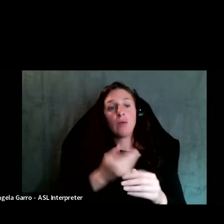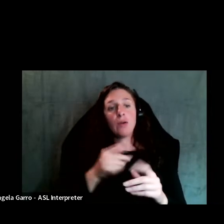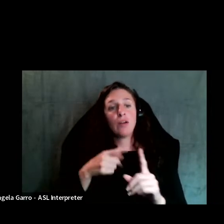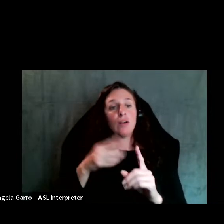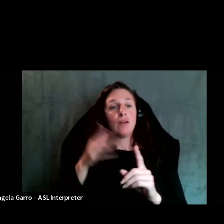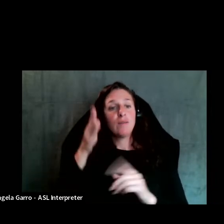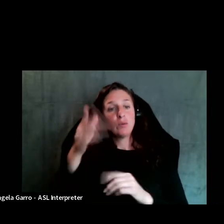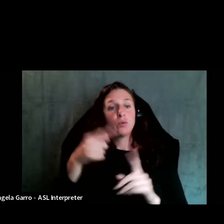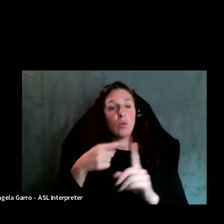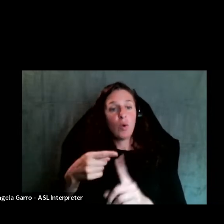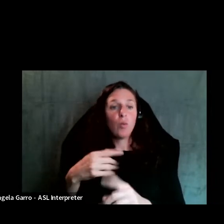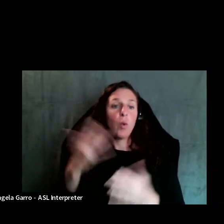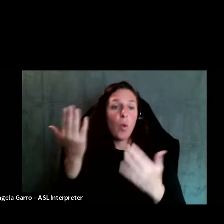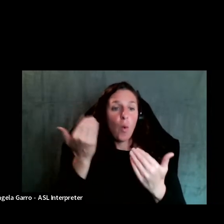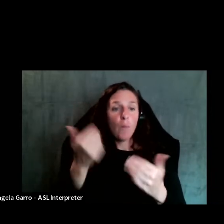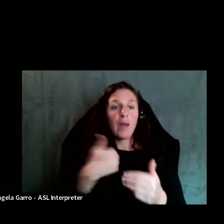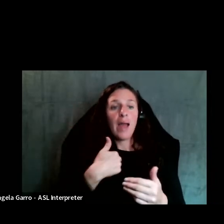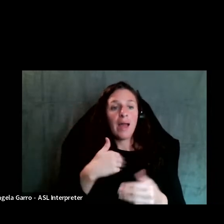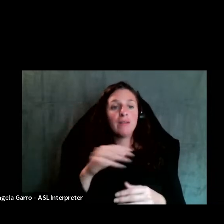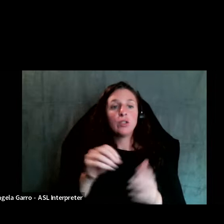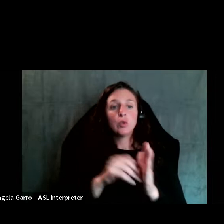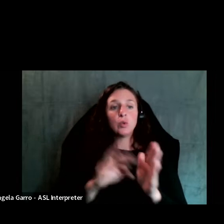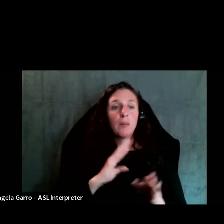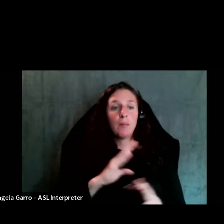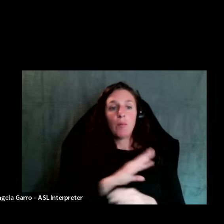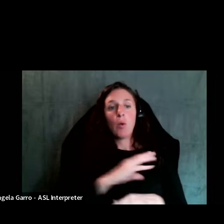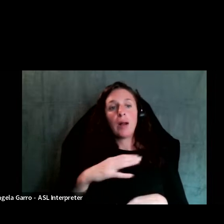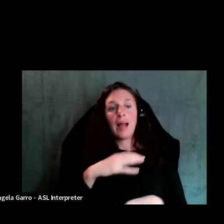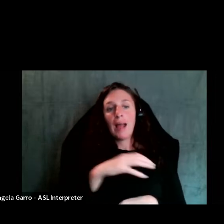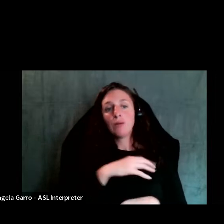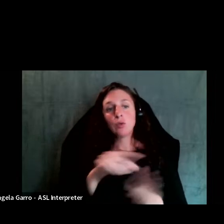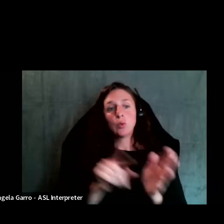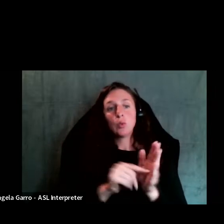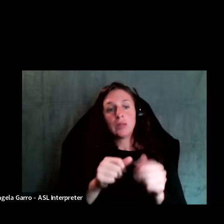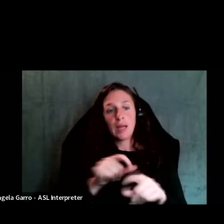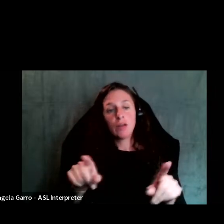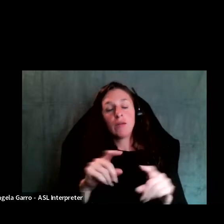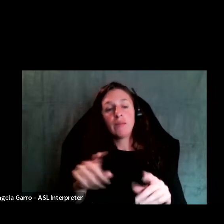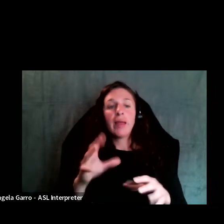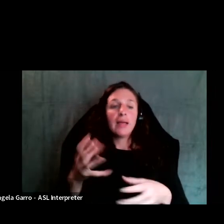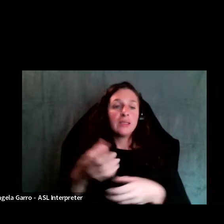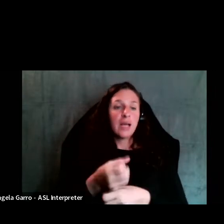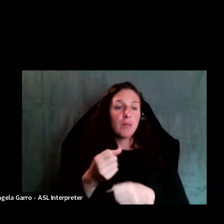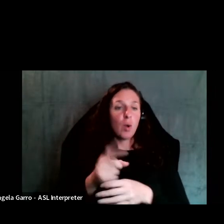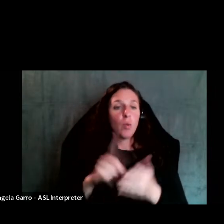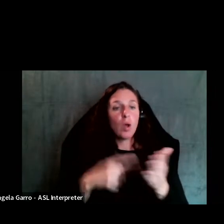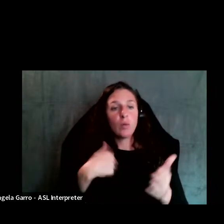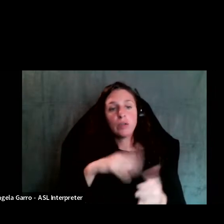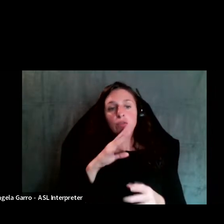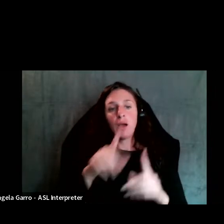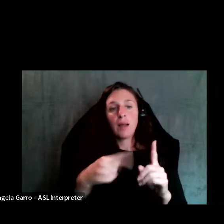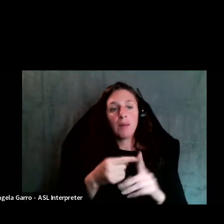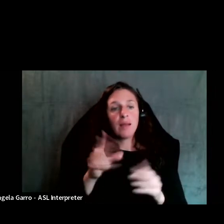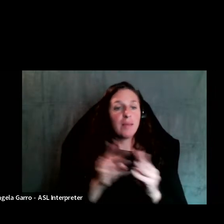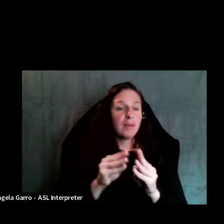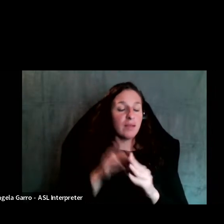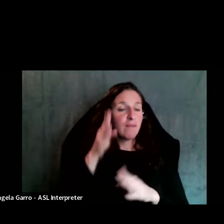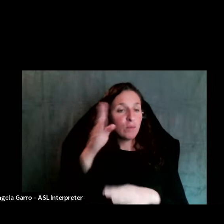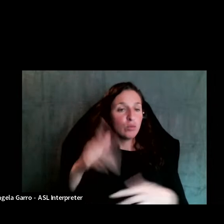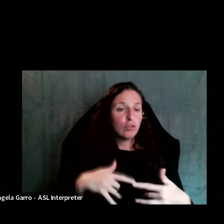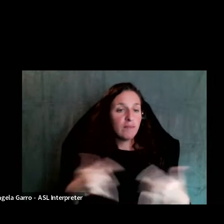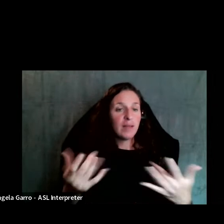a student board council newsletter. And this could just summarize what we've been talking about at our meetings and the future events